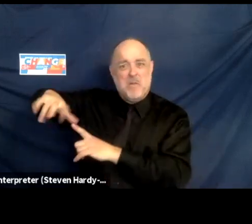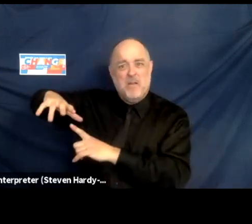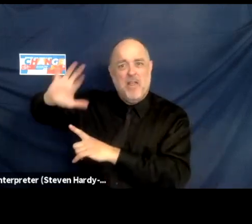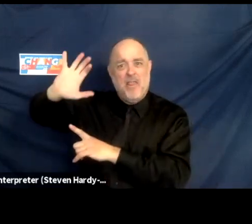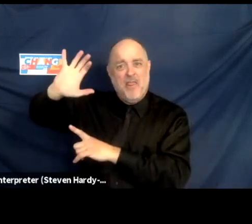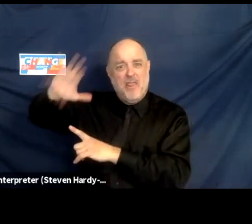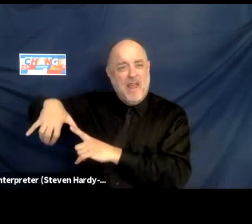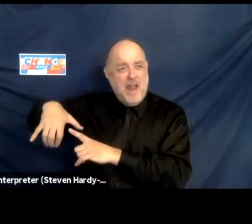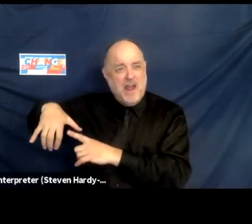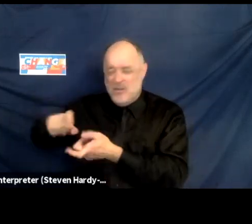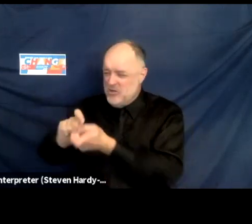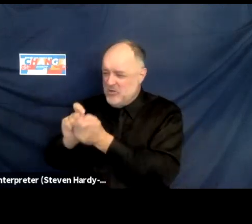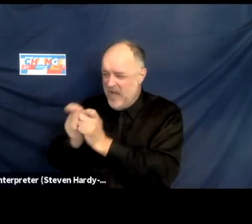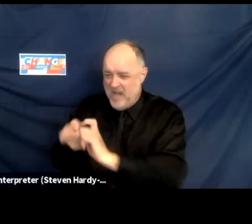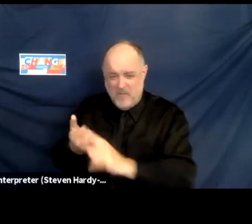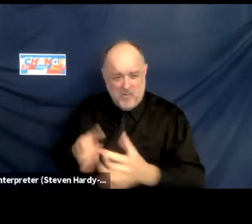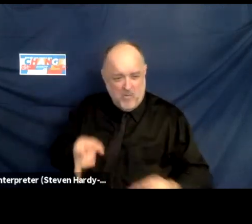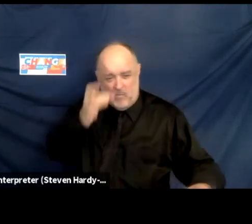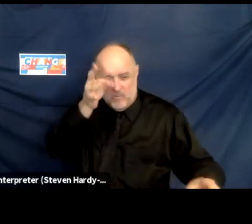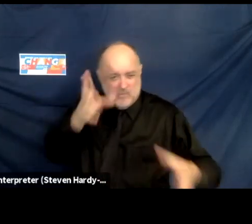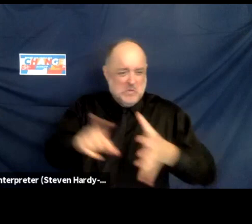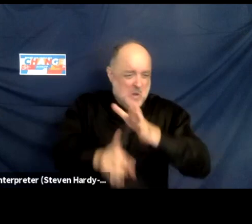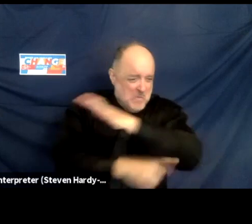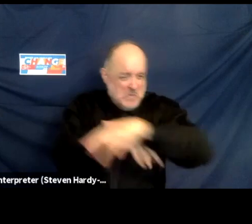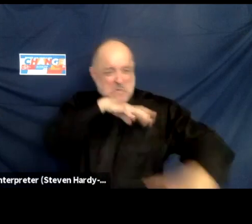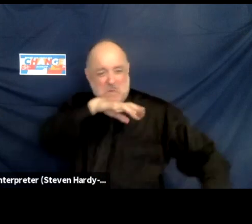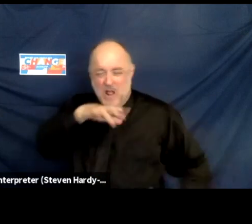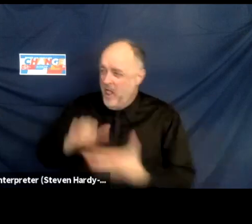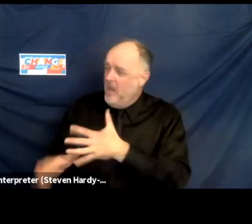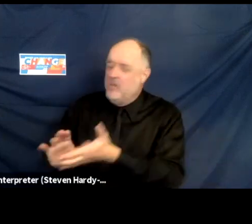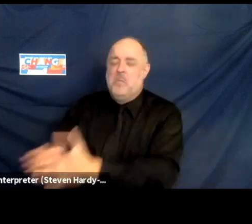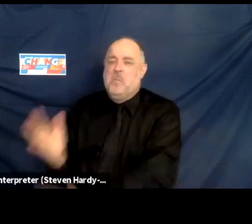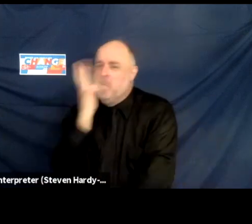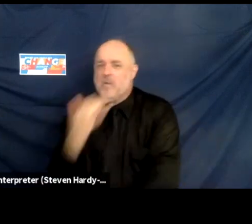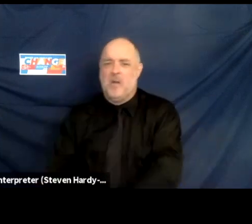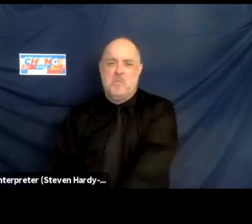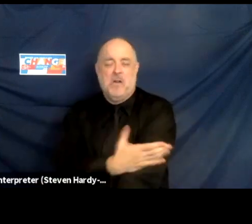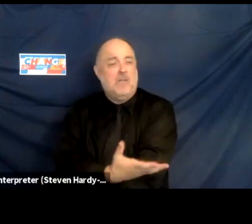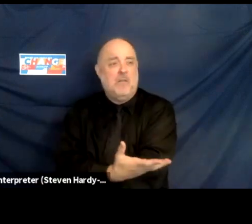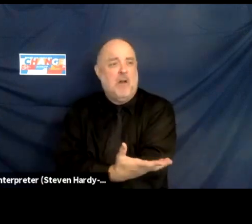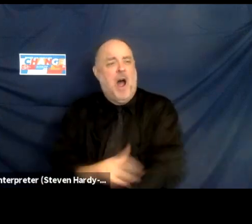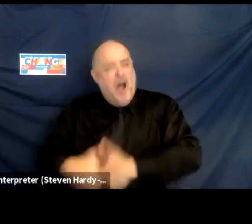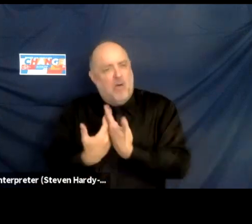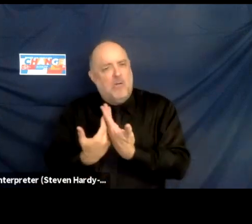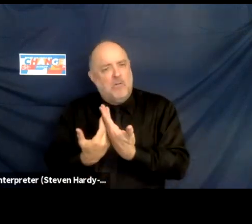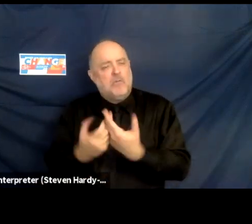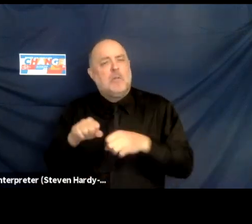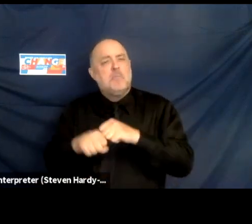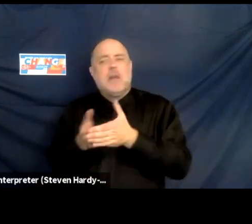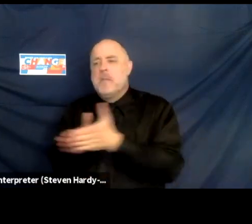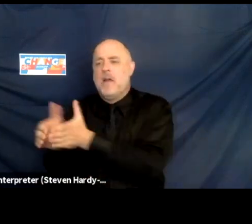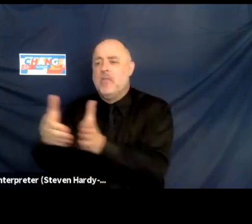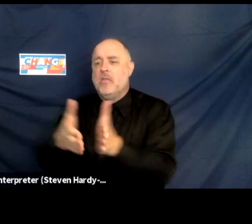for transformation of the industrial wasteland into a great place. There's a bike path that goes from right there